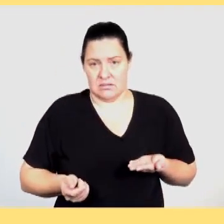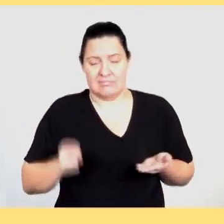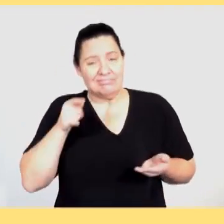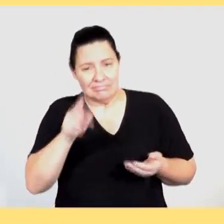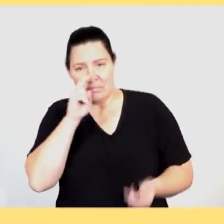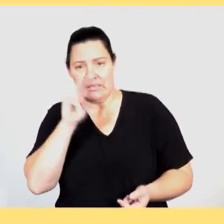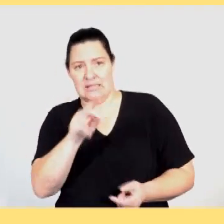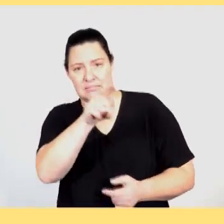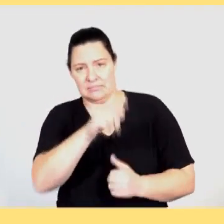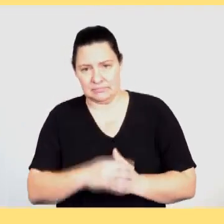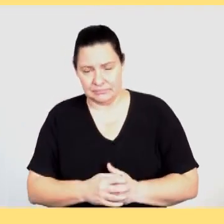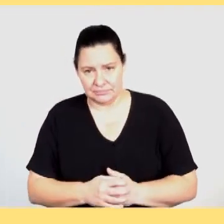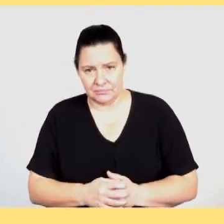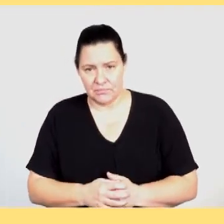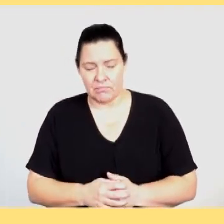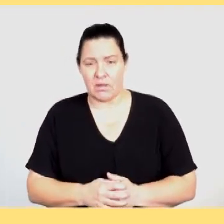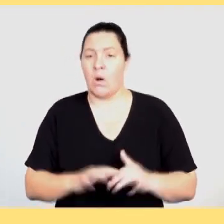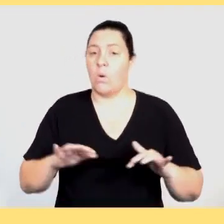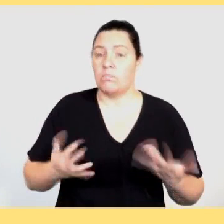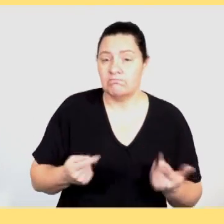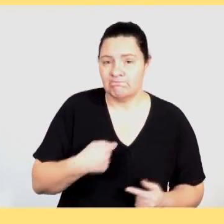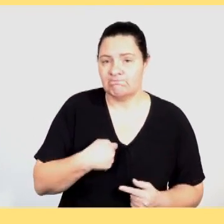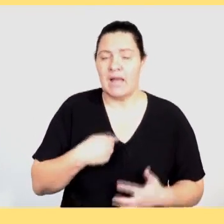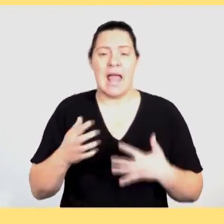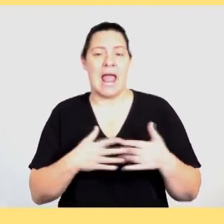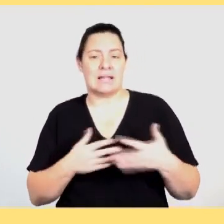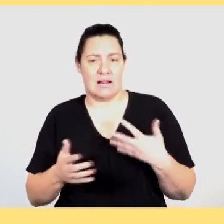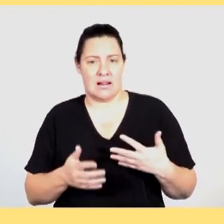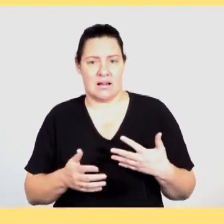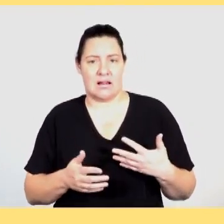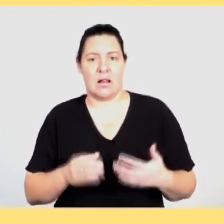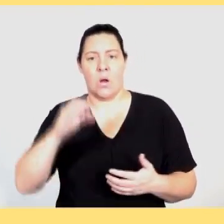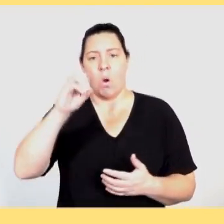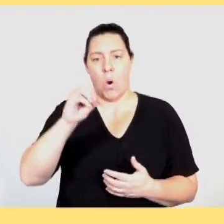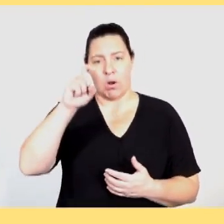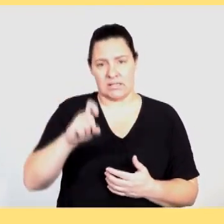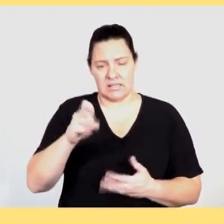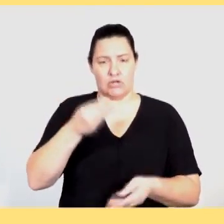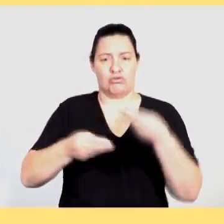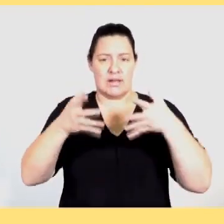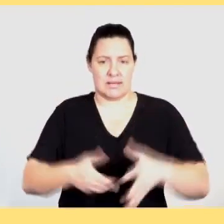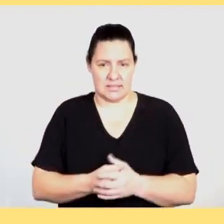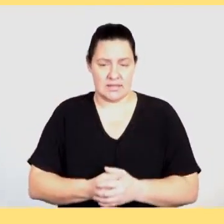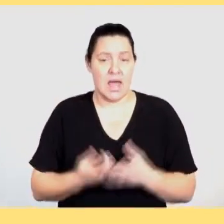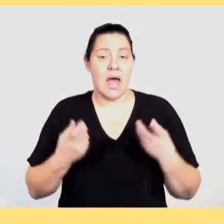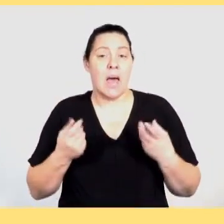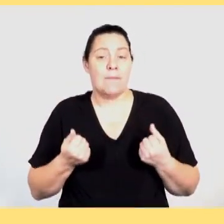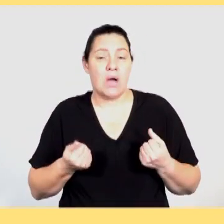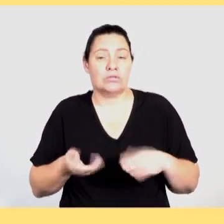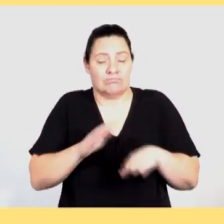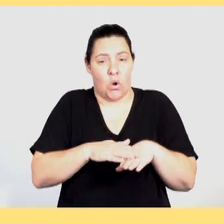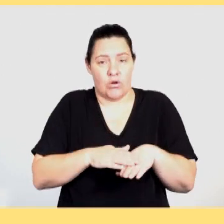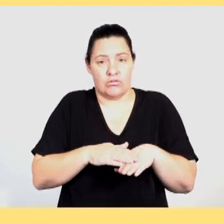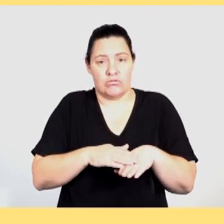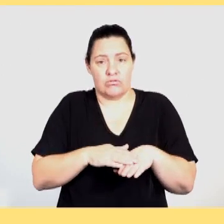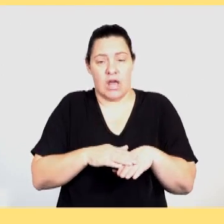note. This is what you see over here, all right? Whereby we are dealing with Ox Traders. And then the amount